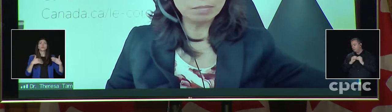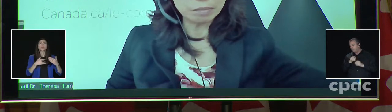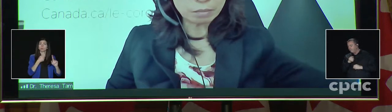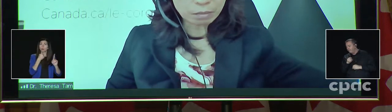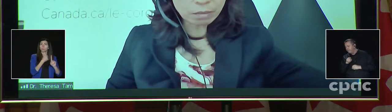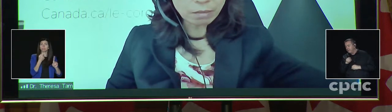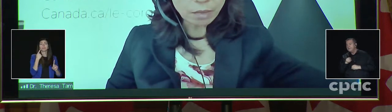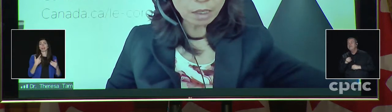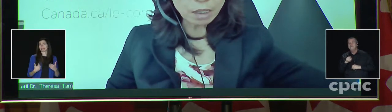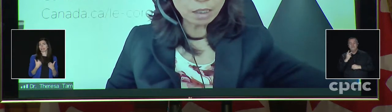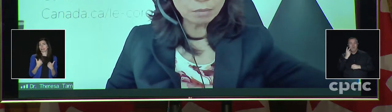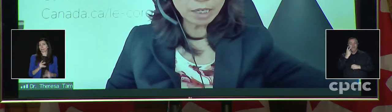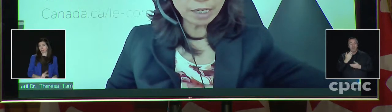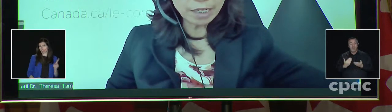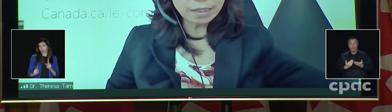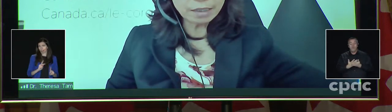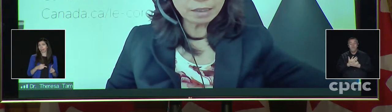schools,